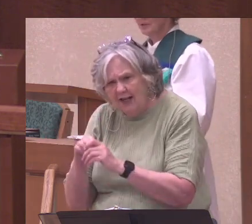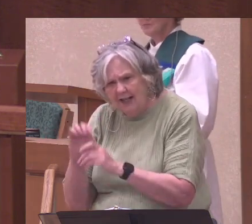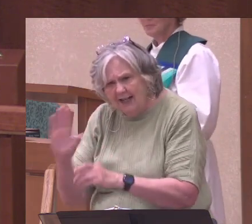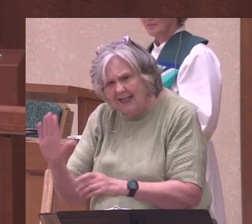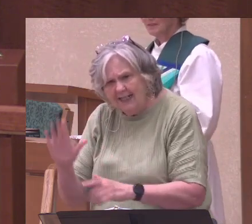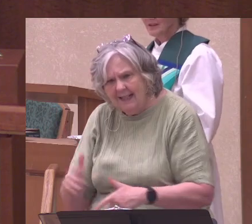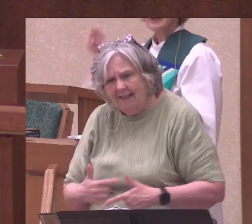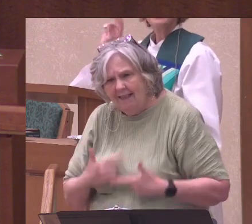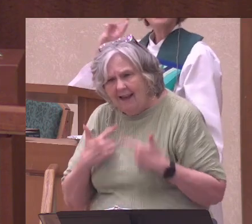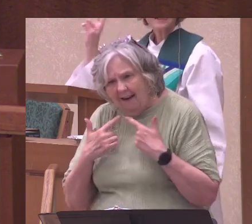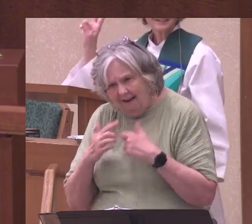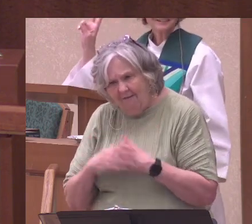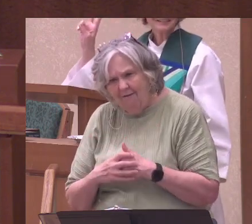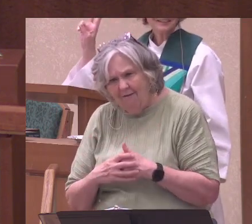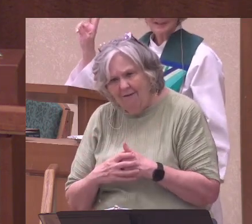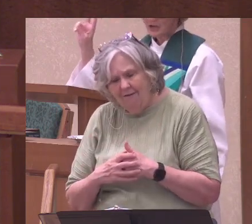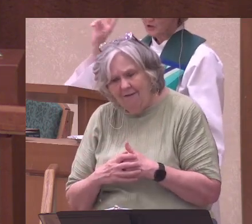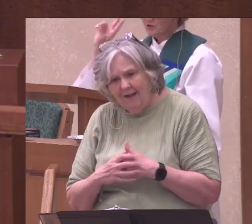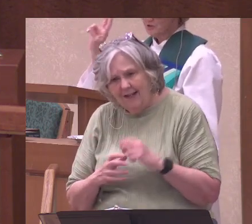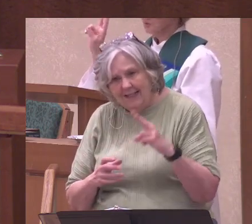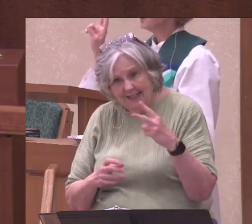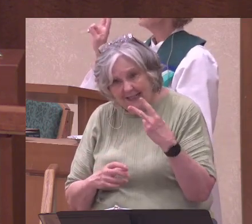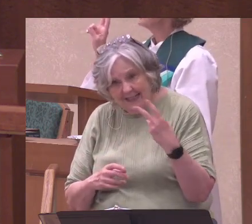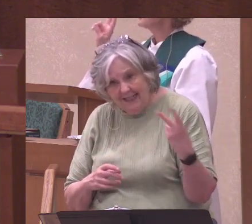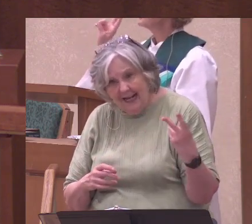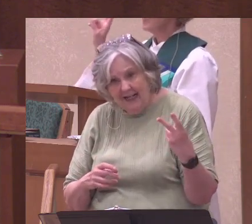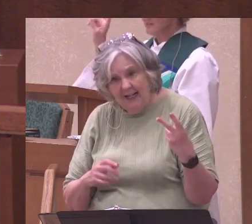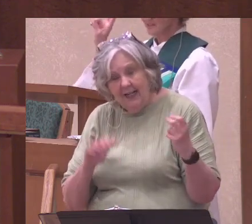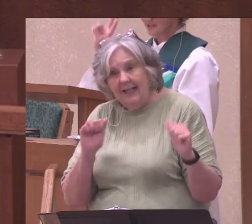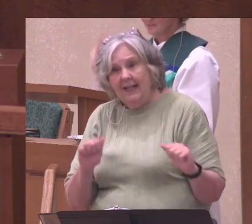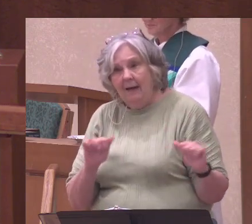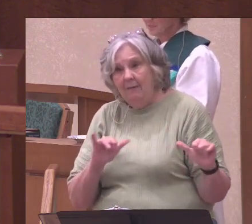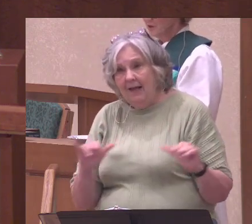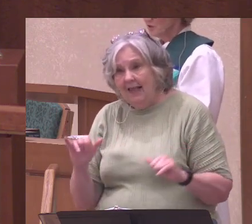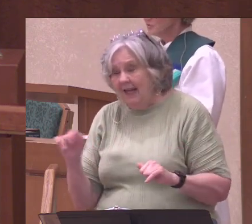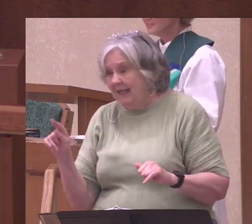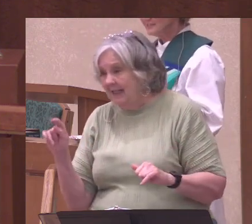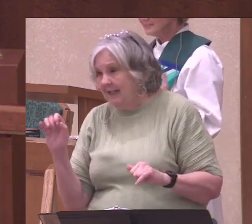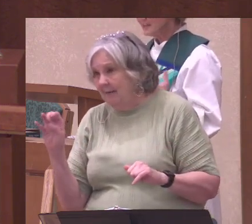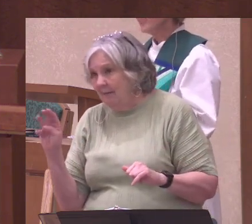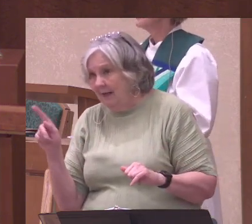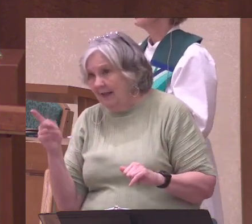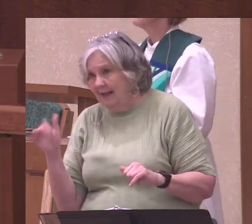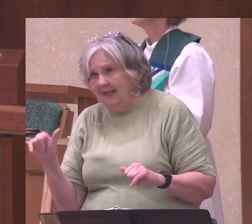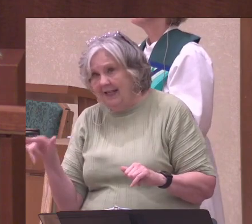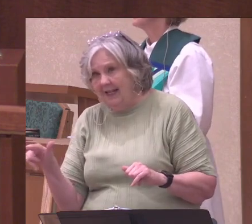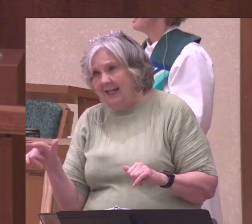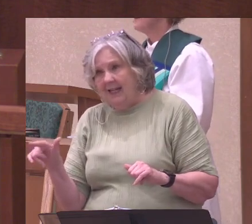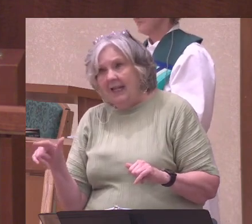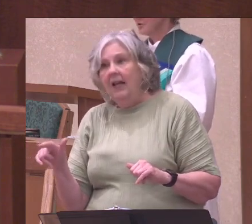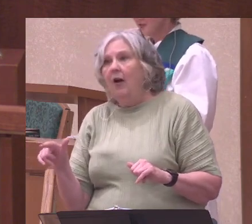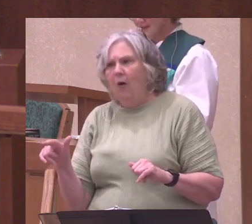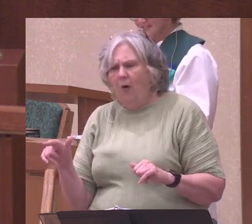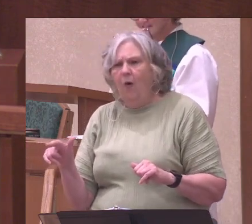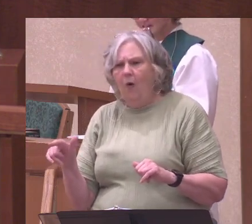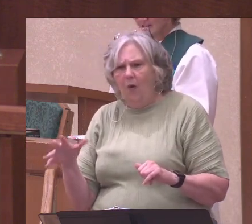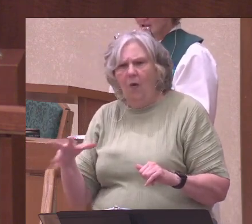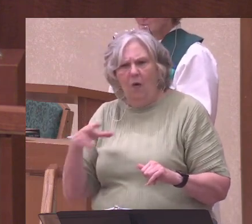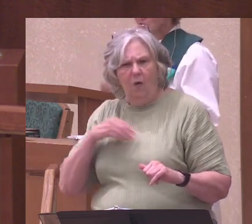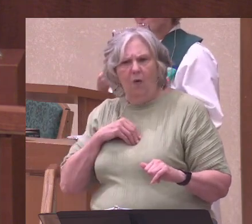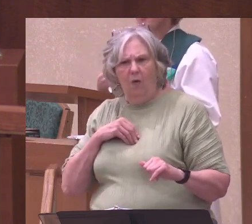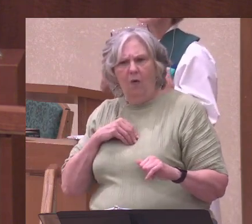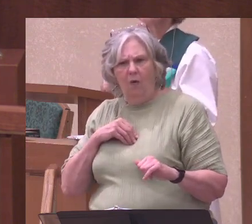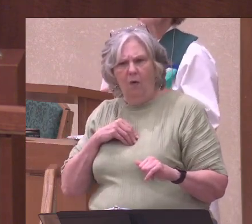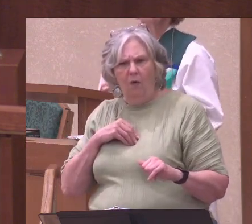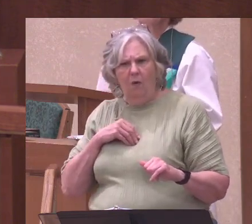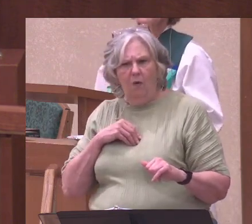life. Secondly, you could be like Timothy, who didn't take the gifts of God for granted, but